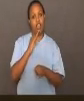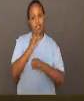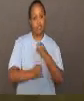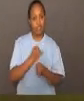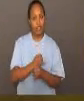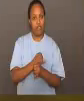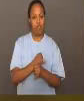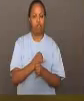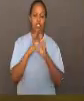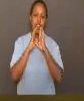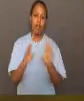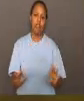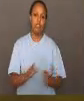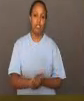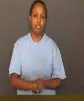security.